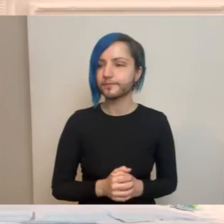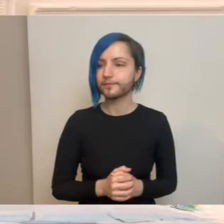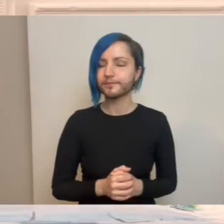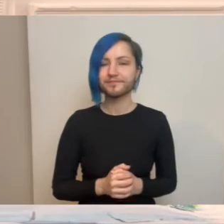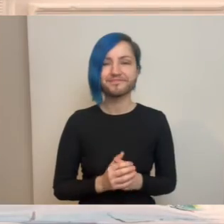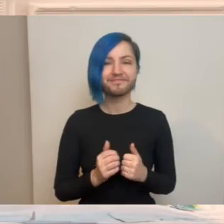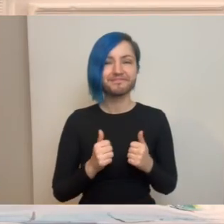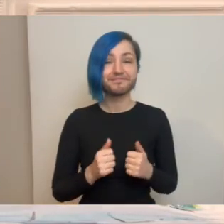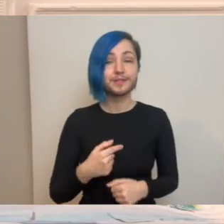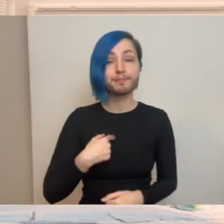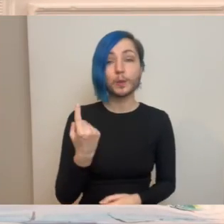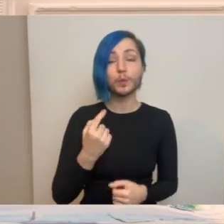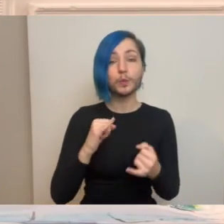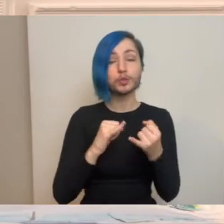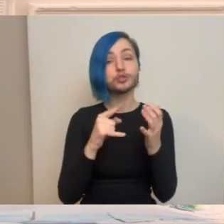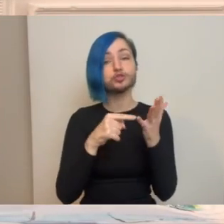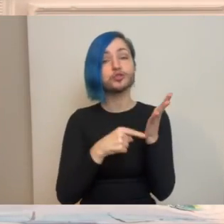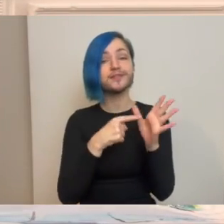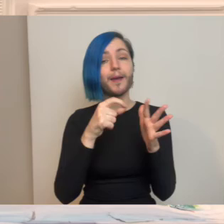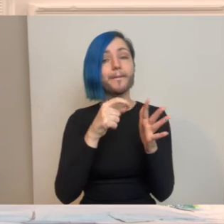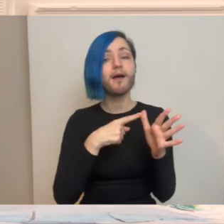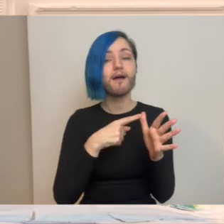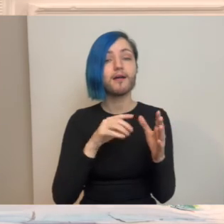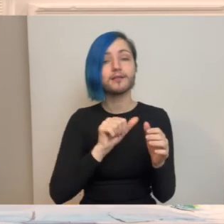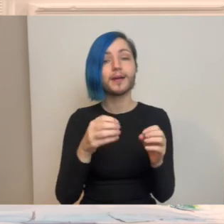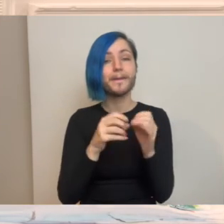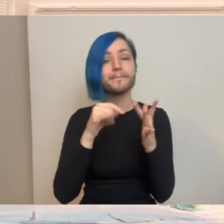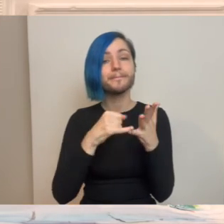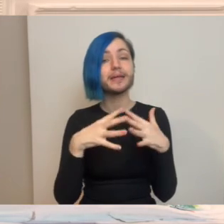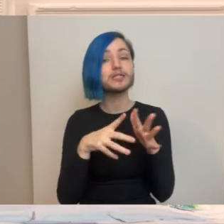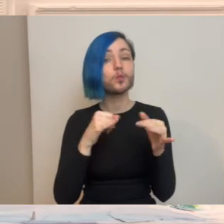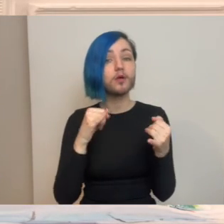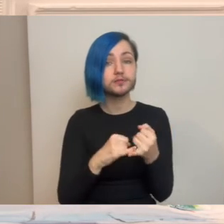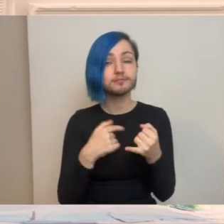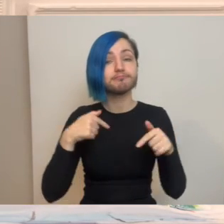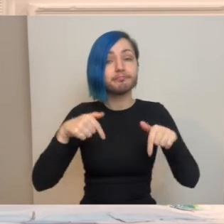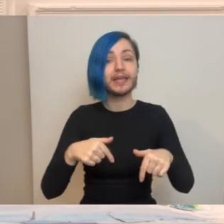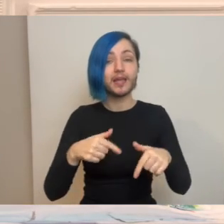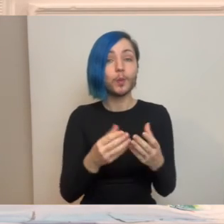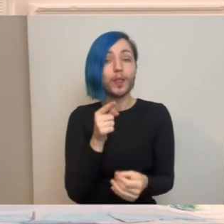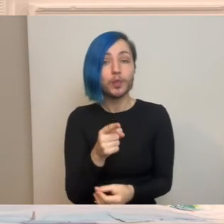So I'm Sutapa Biswas, and I'm here with you for